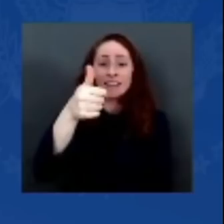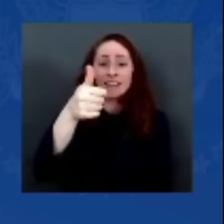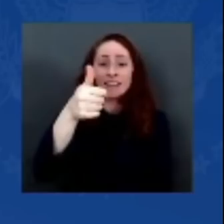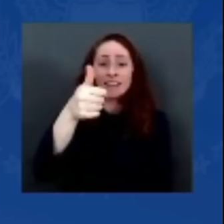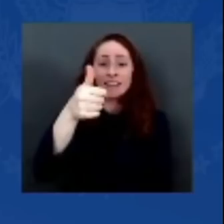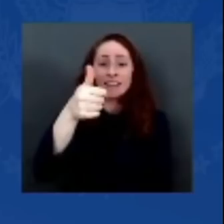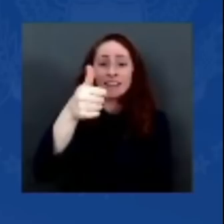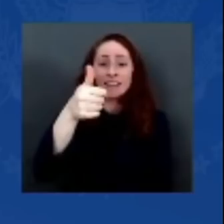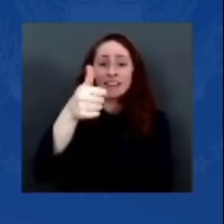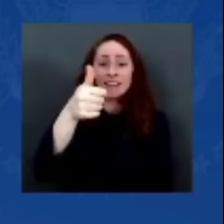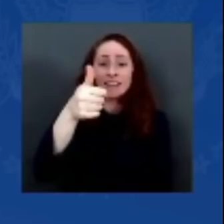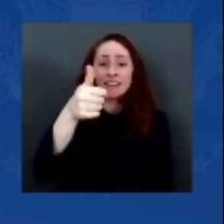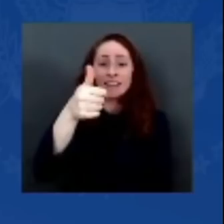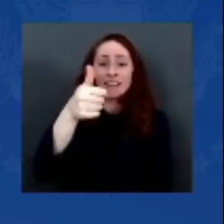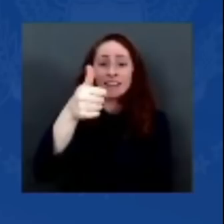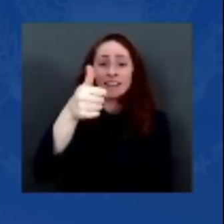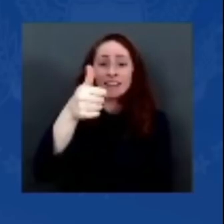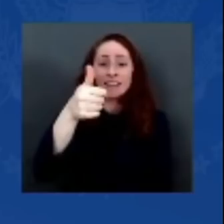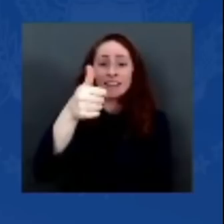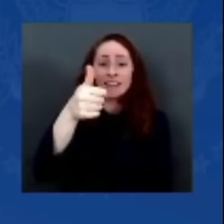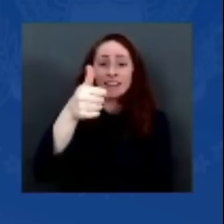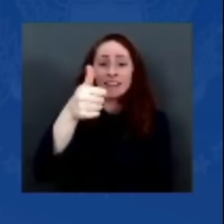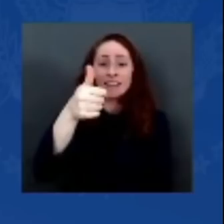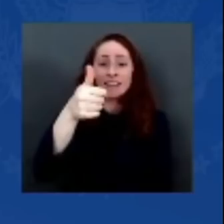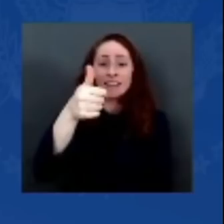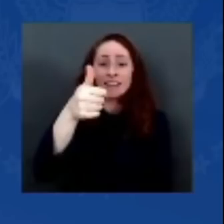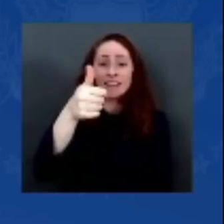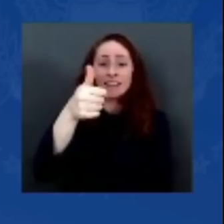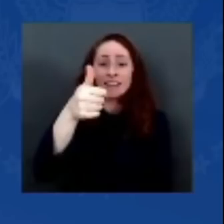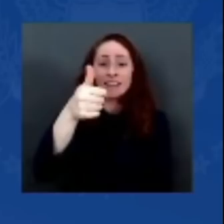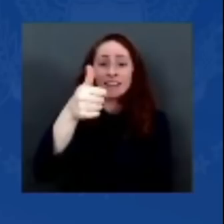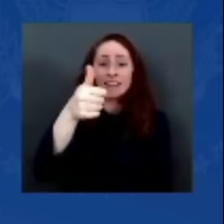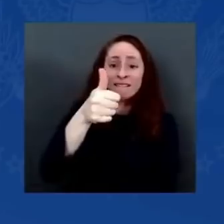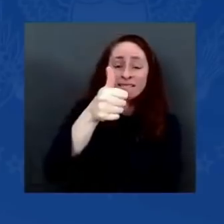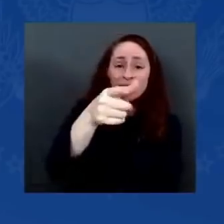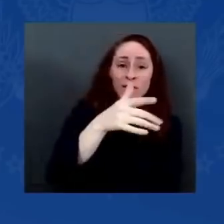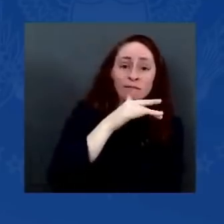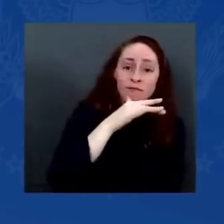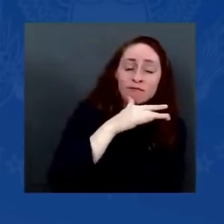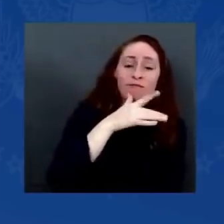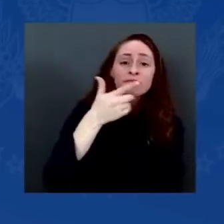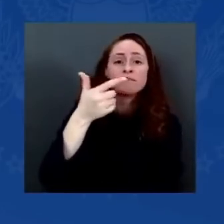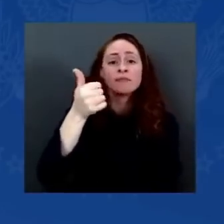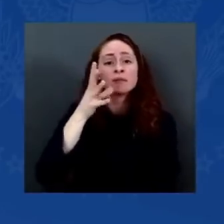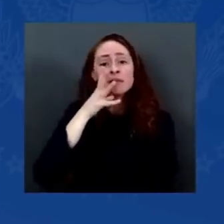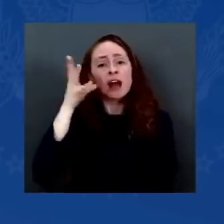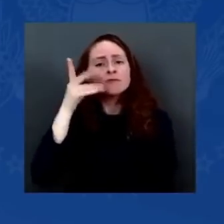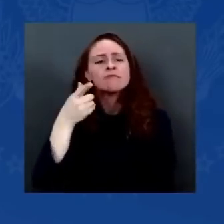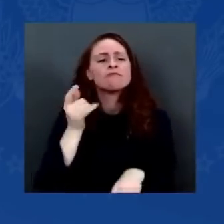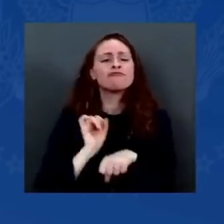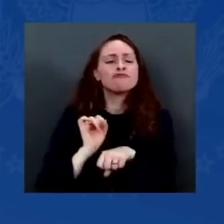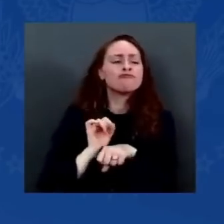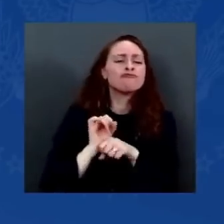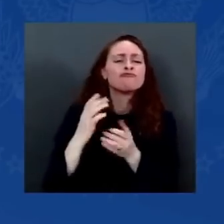extra crumb that, might help them not starve. And I don't know that we've even seen that. And you're worried about inflation, you should be